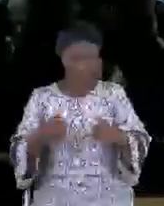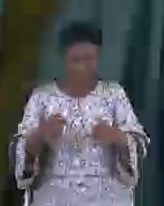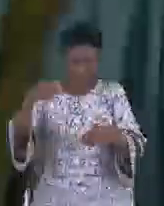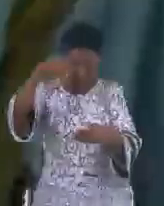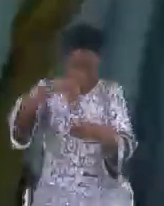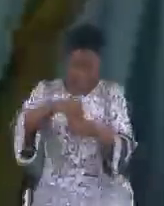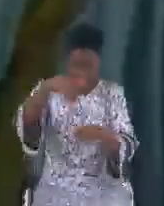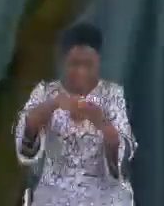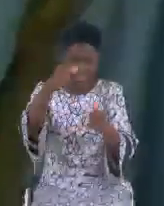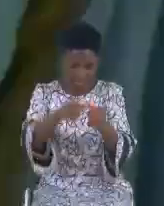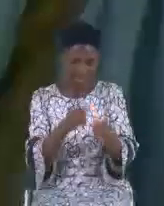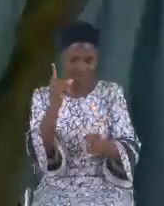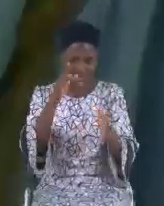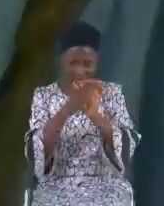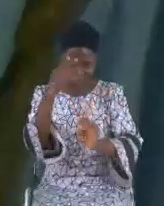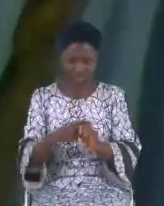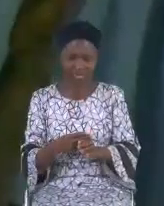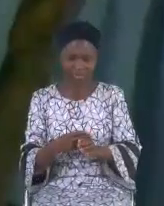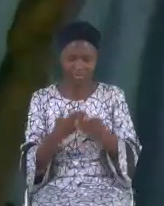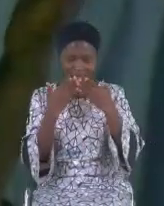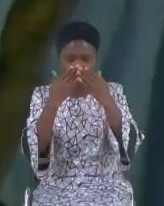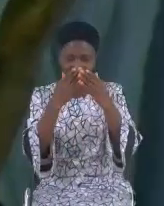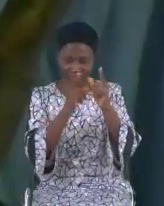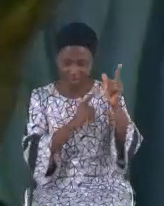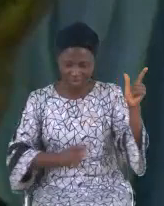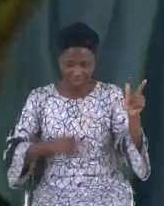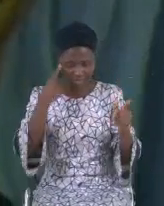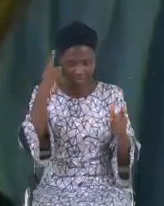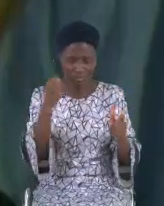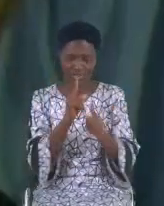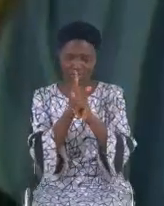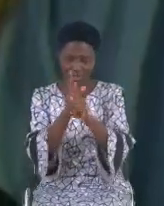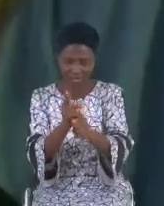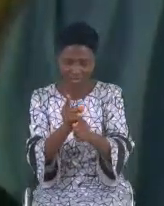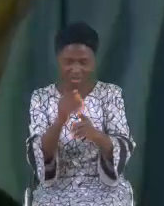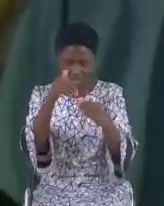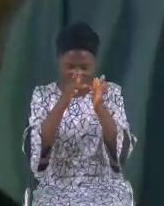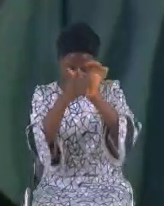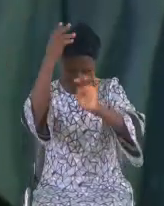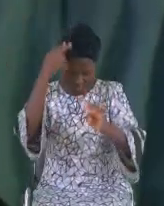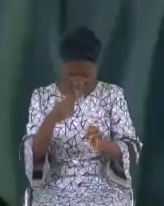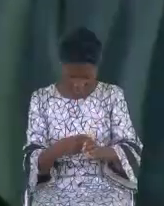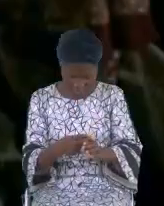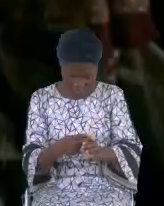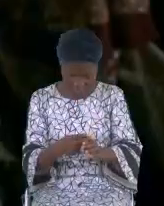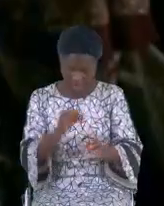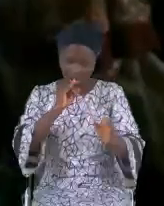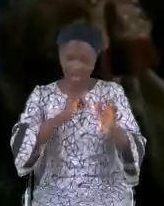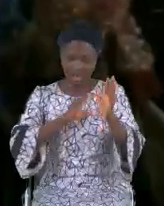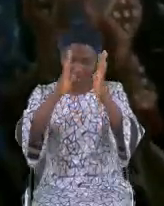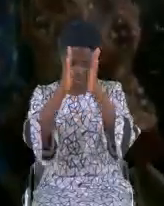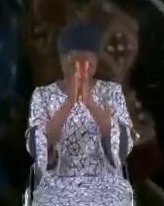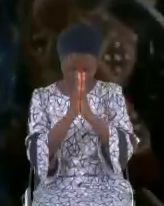everyone. Thank you, Lord, for the answer. In Jesus' name, I